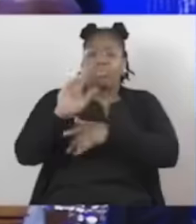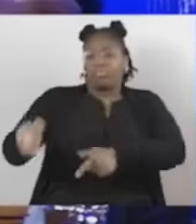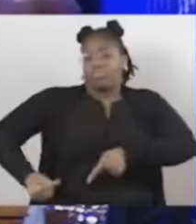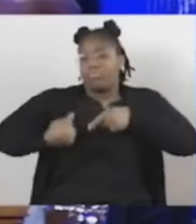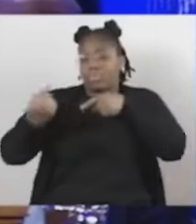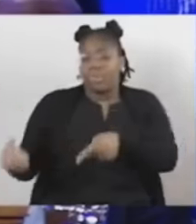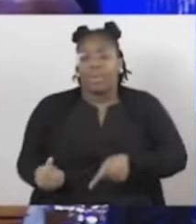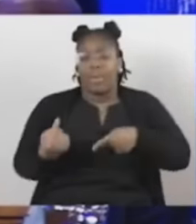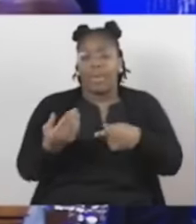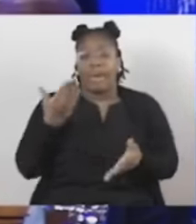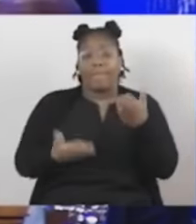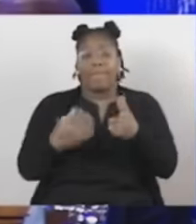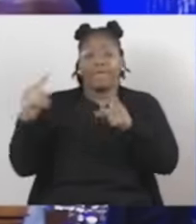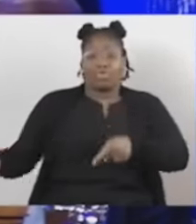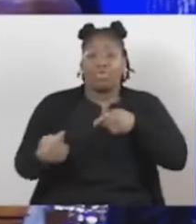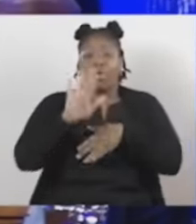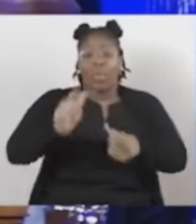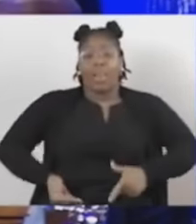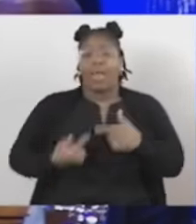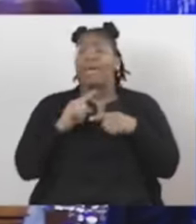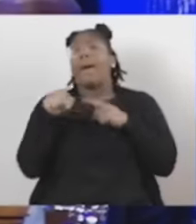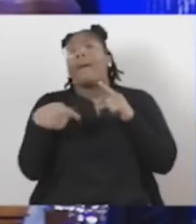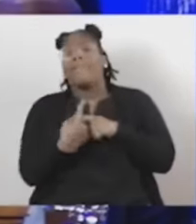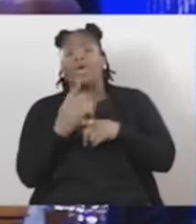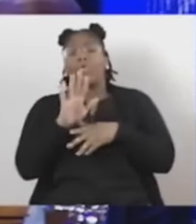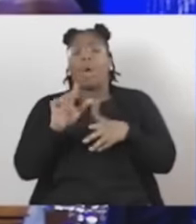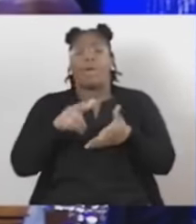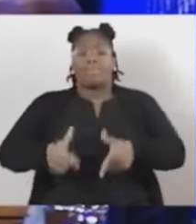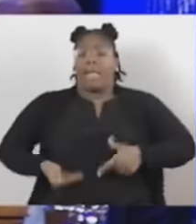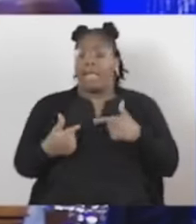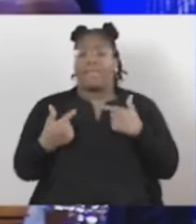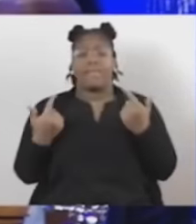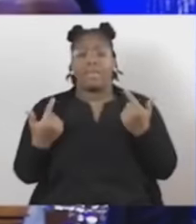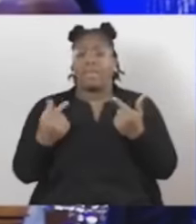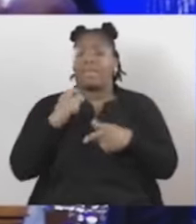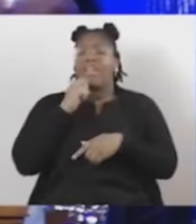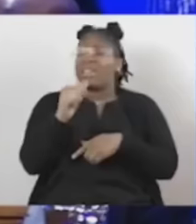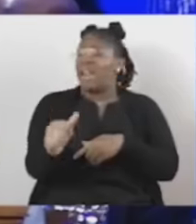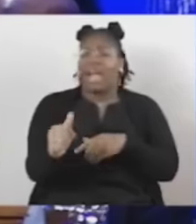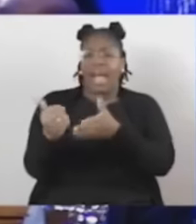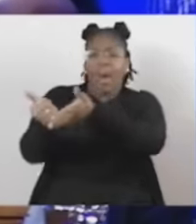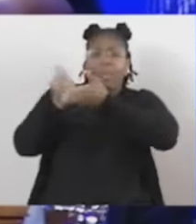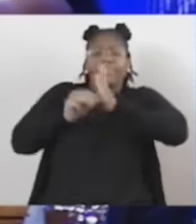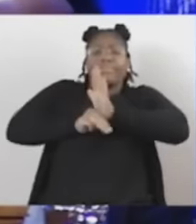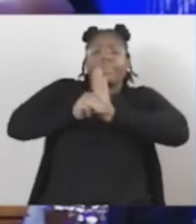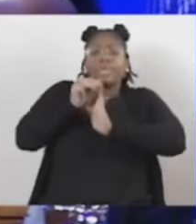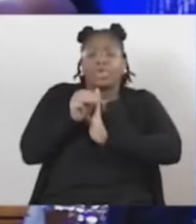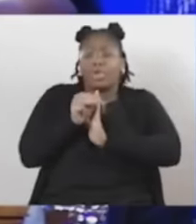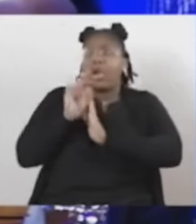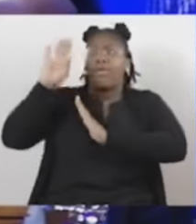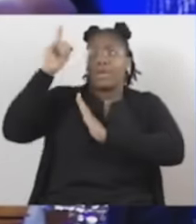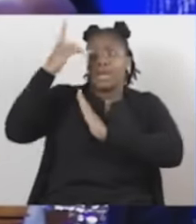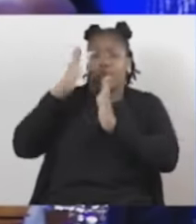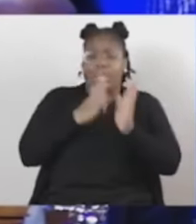discern are things tonight in your life, about your life, that are not being fed to grow you the best that God intends